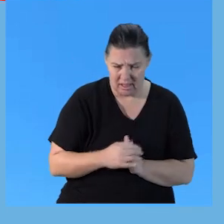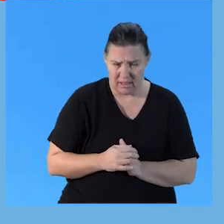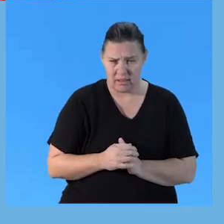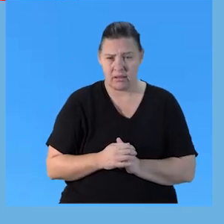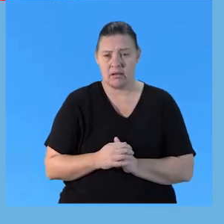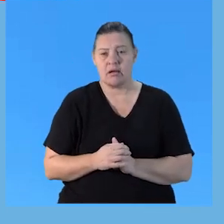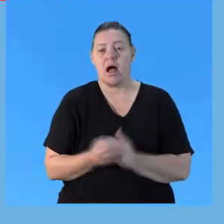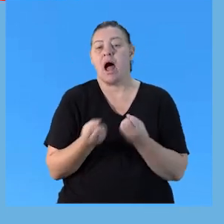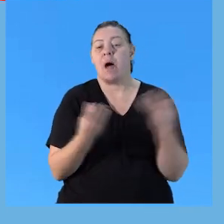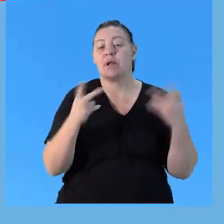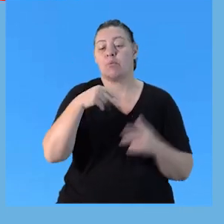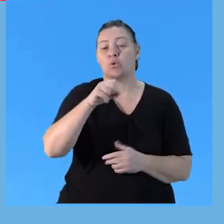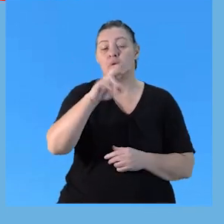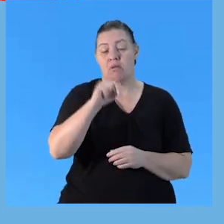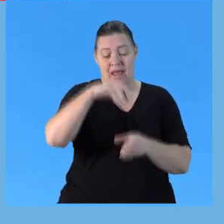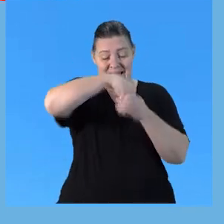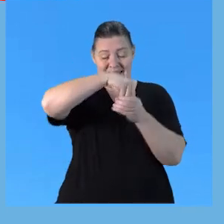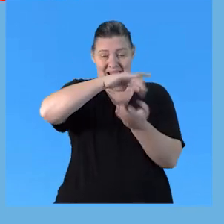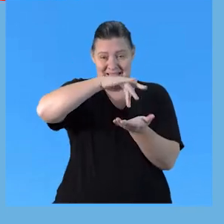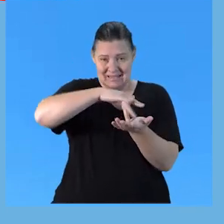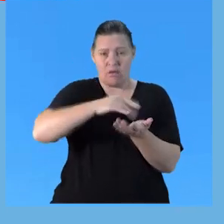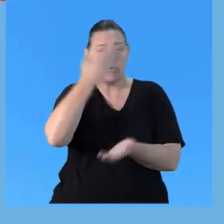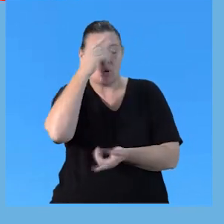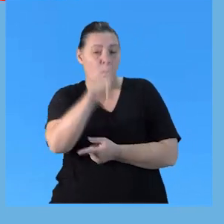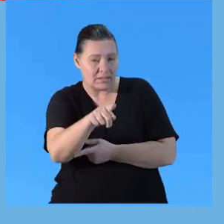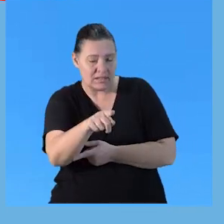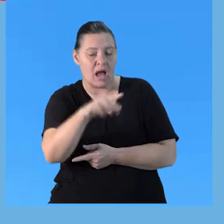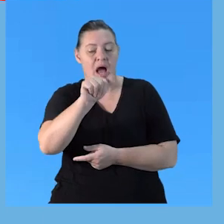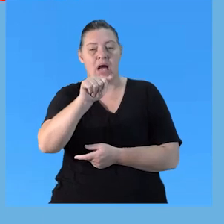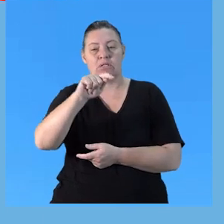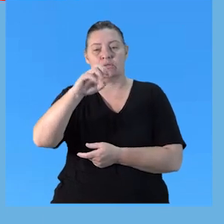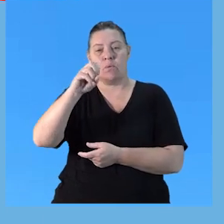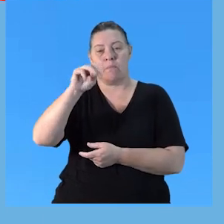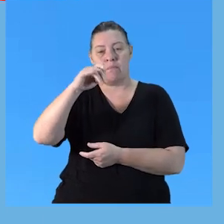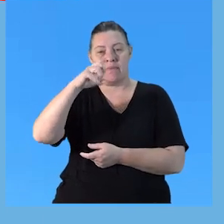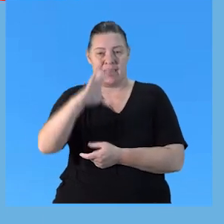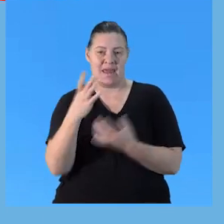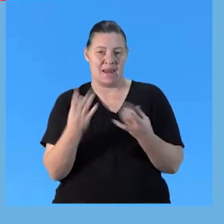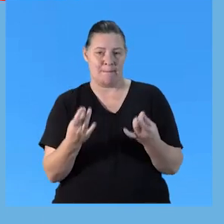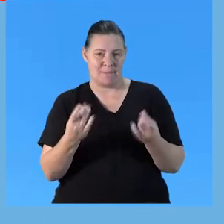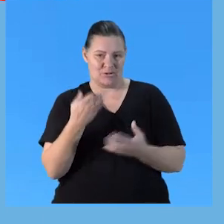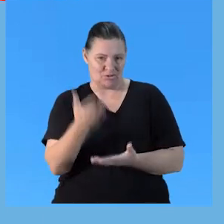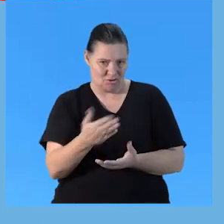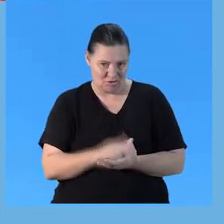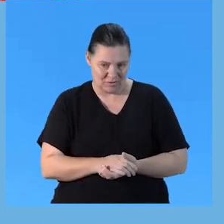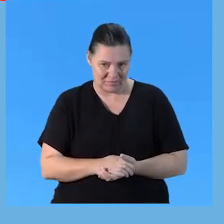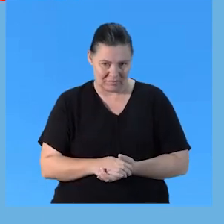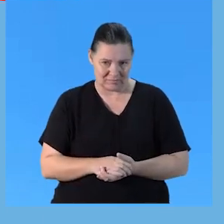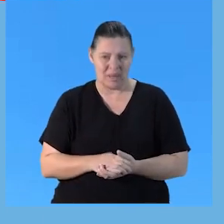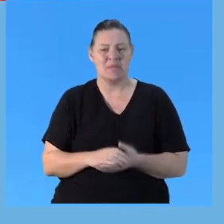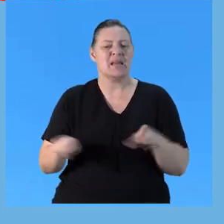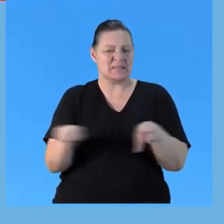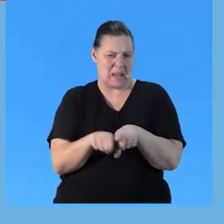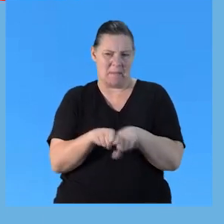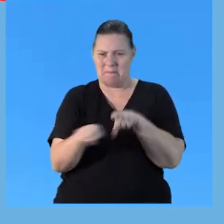Now the question is asking, why do you think it's useful to have a switch in a circuit? Why do we need to have this, either it